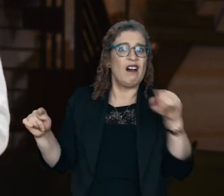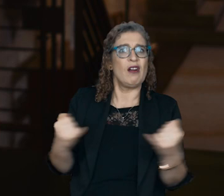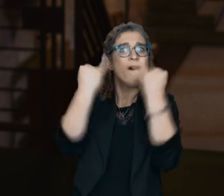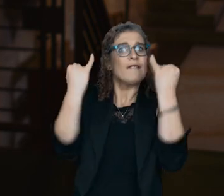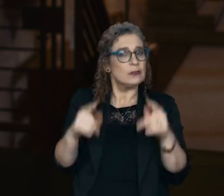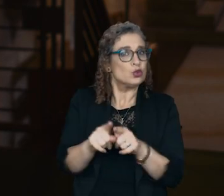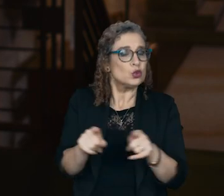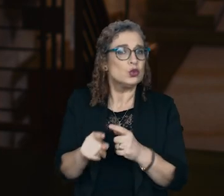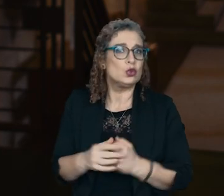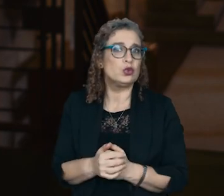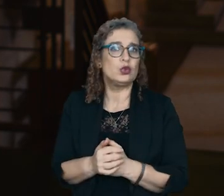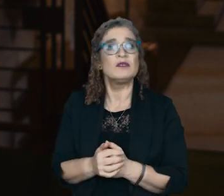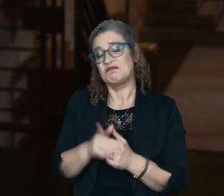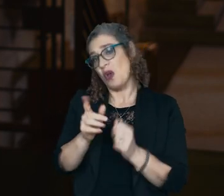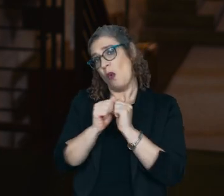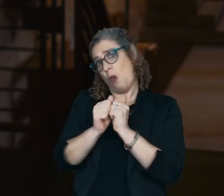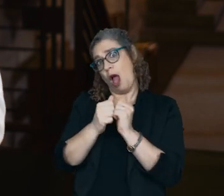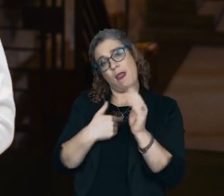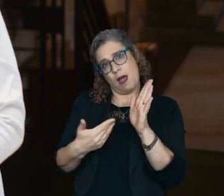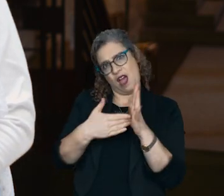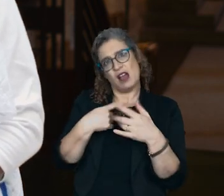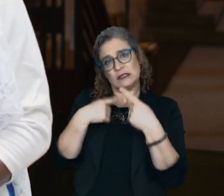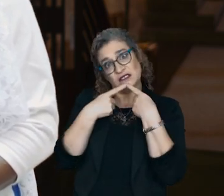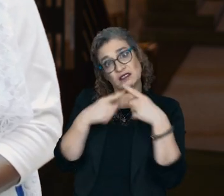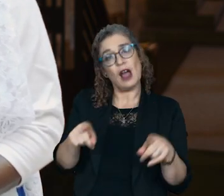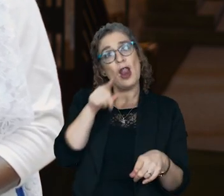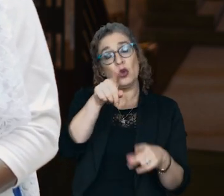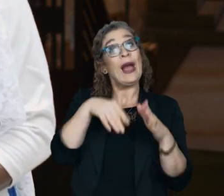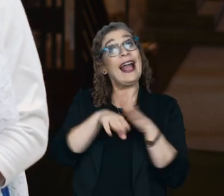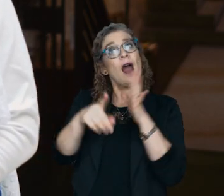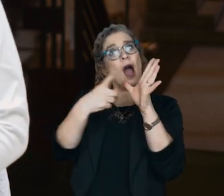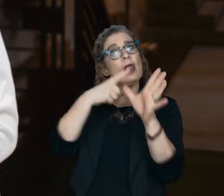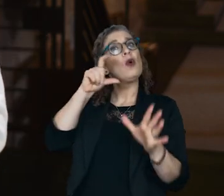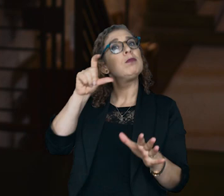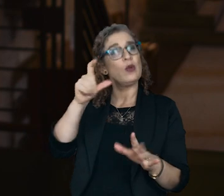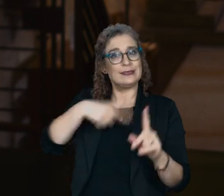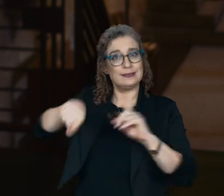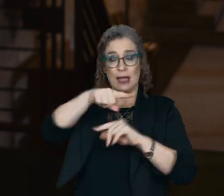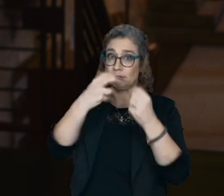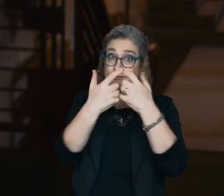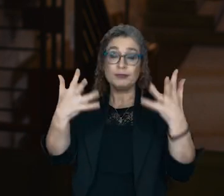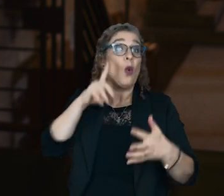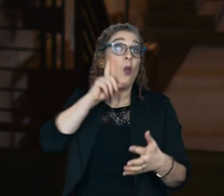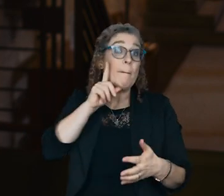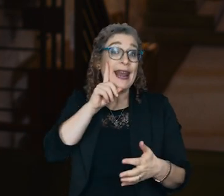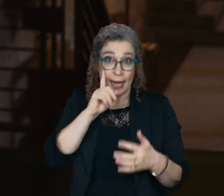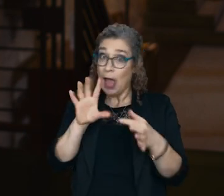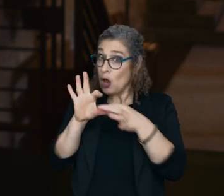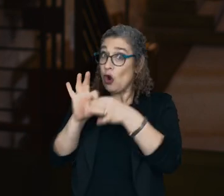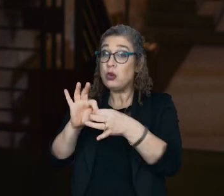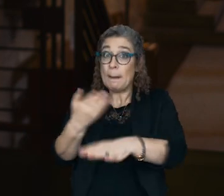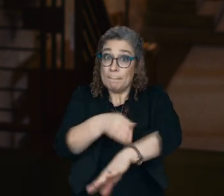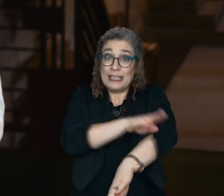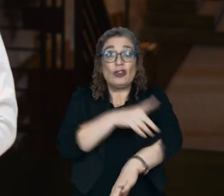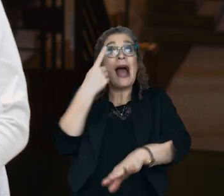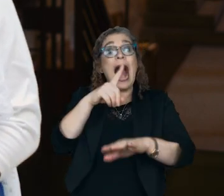worth mentioning that within the Anglican Communion, majority of women, including bishops and clergy